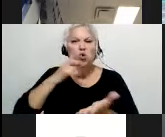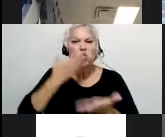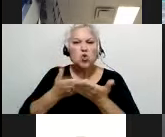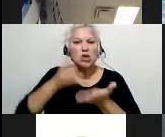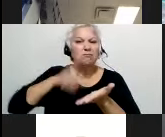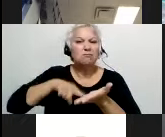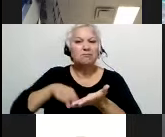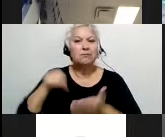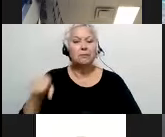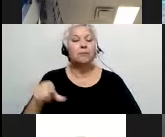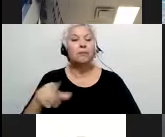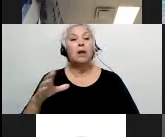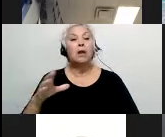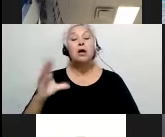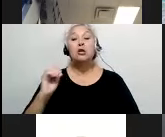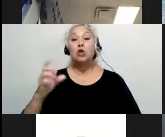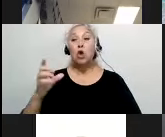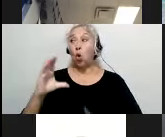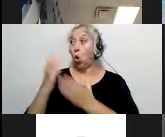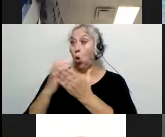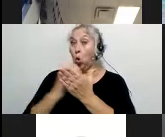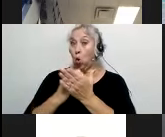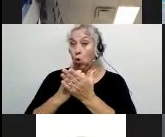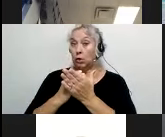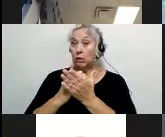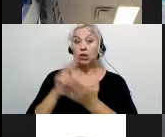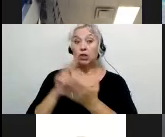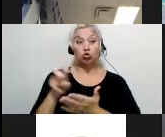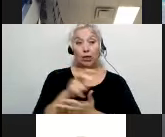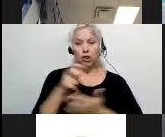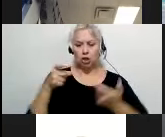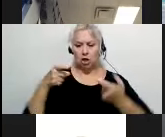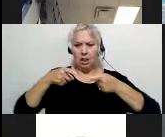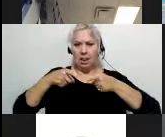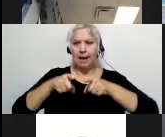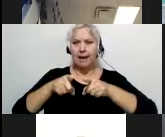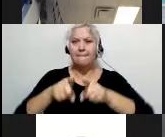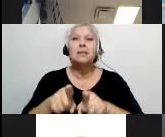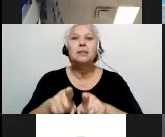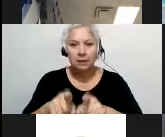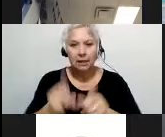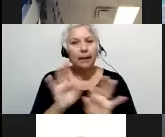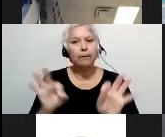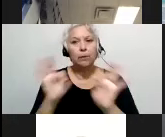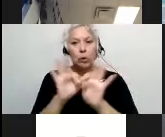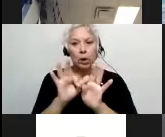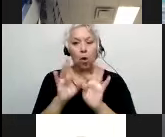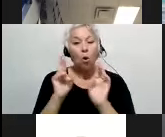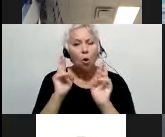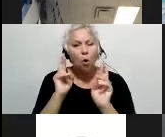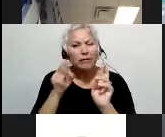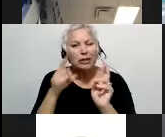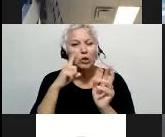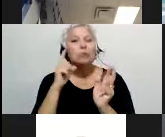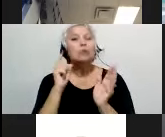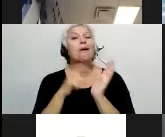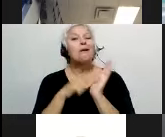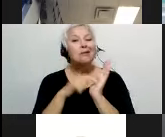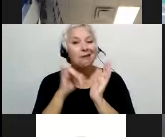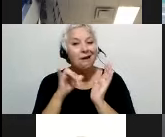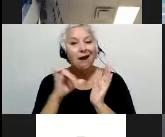So the alignment of courses and transition services is another important piece. So hopefully you're starting to see that